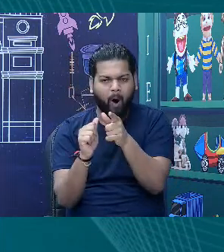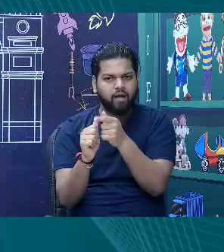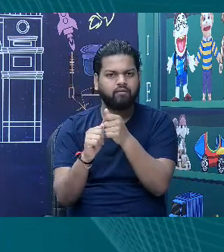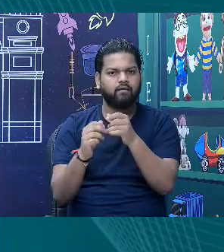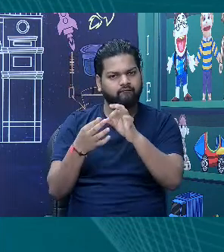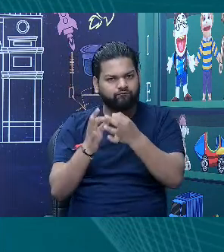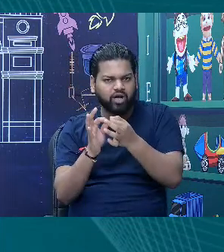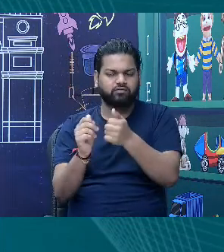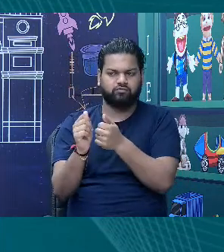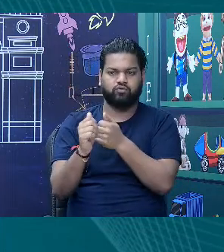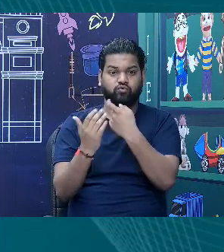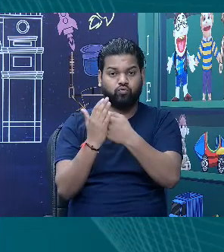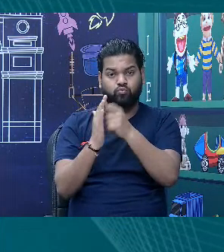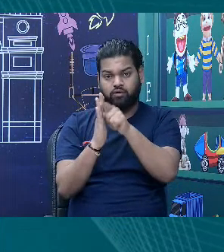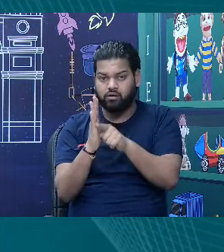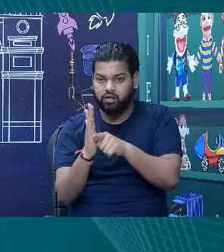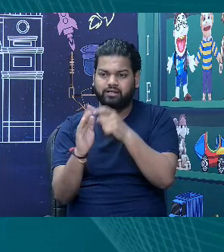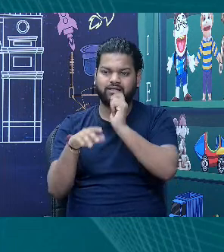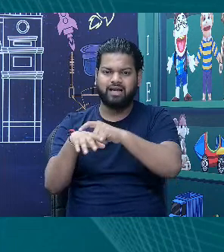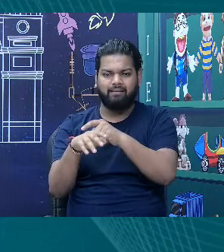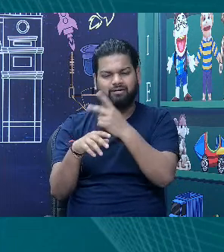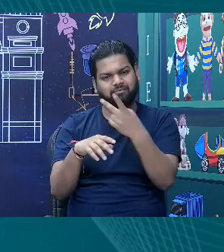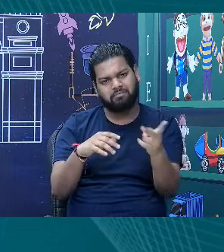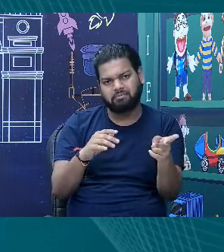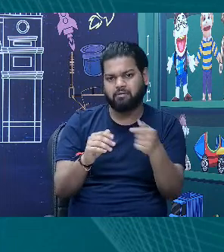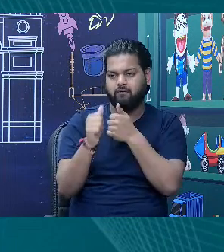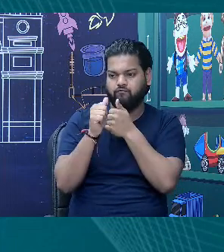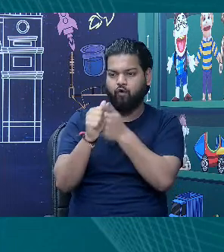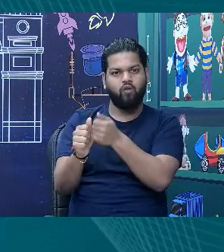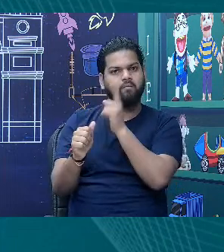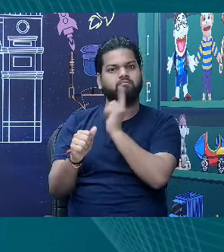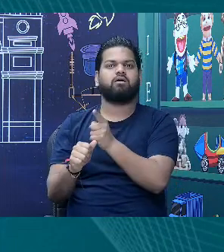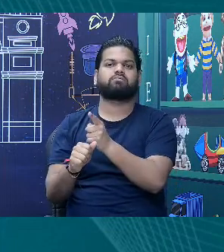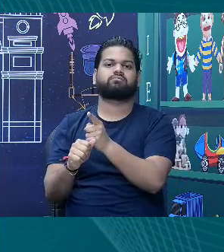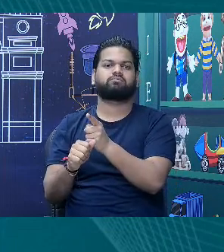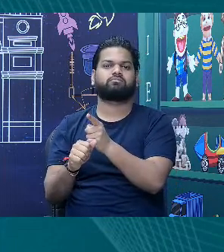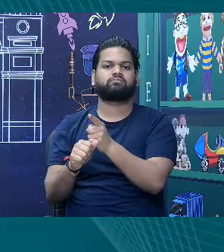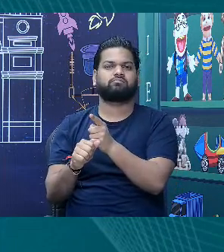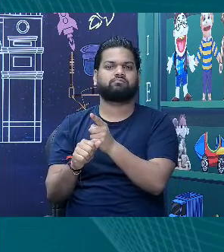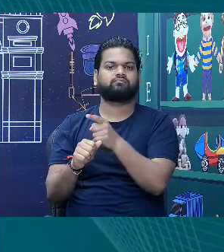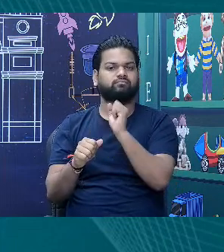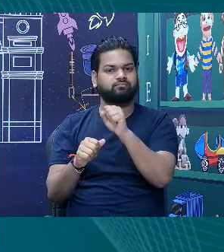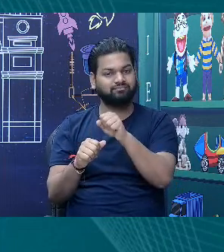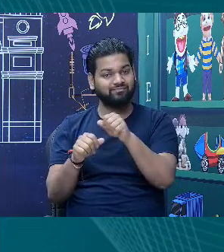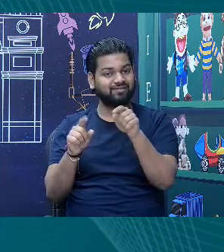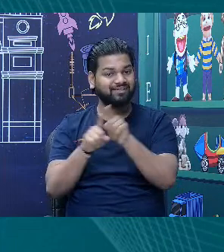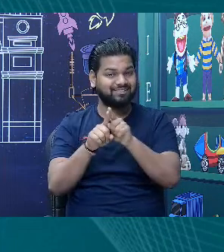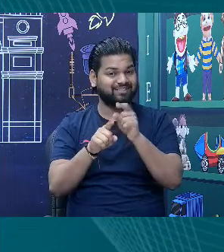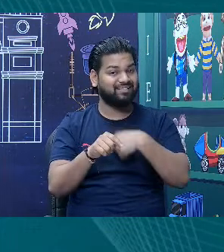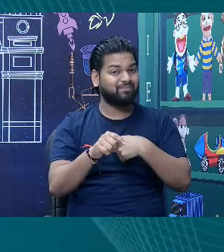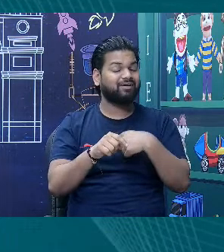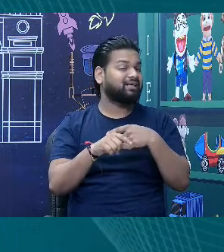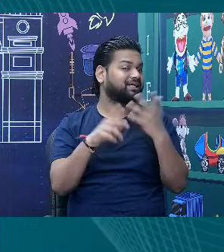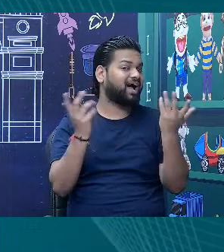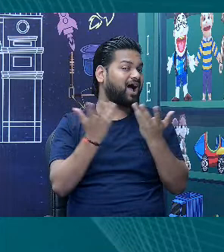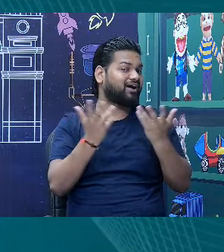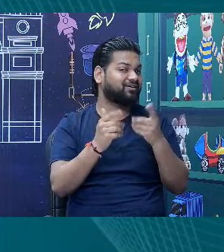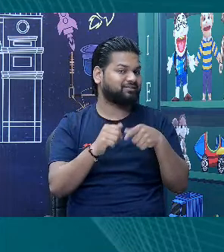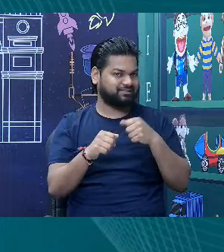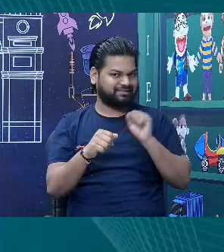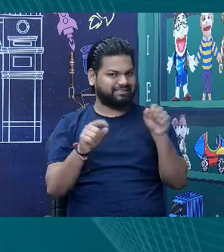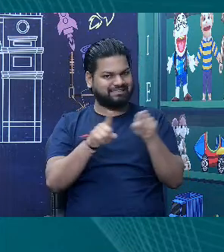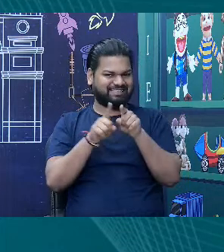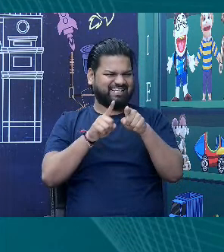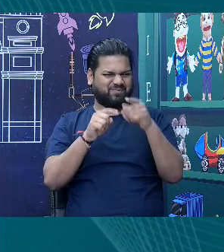is fixed. Yes, that's an informal sort of an information that I will be visiting your house. Yes. Okay.